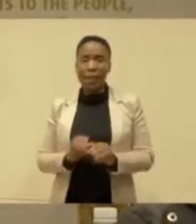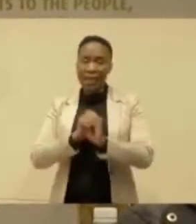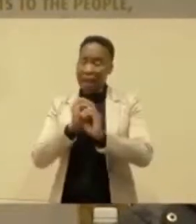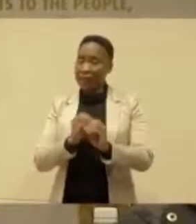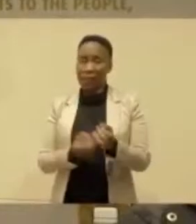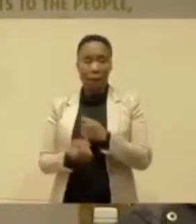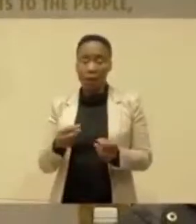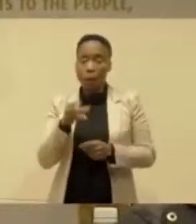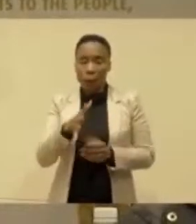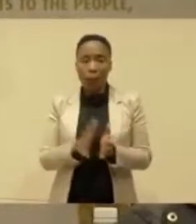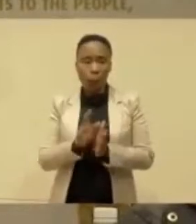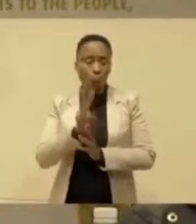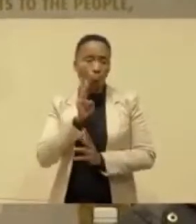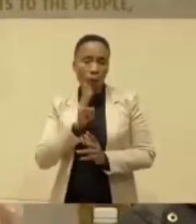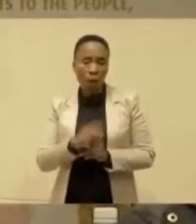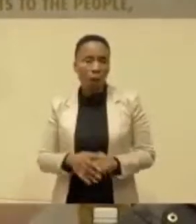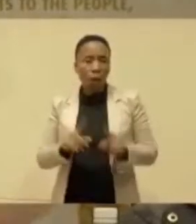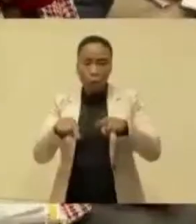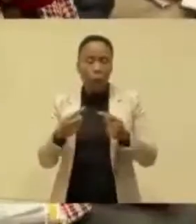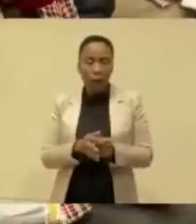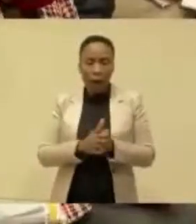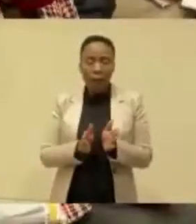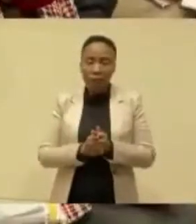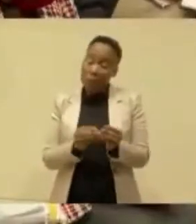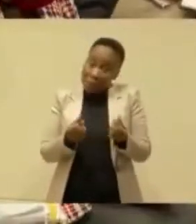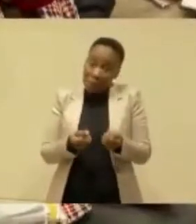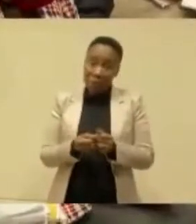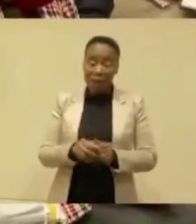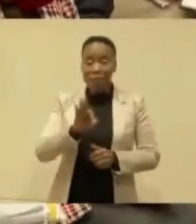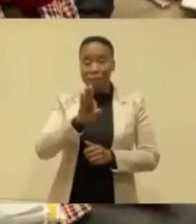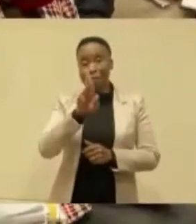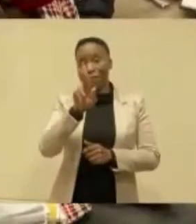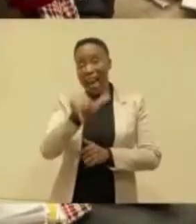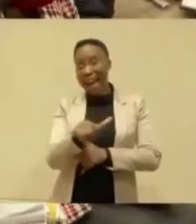there is someone that can tell me you can fry my shop then i will do